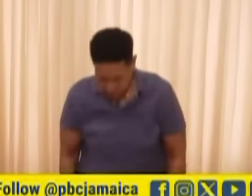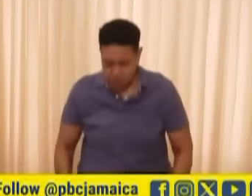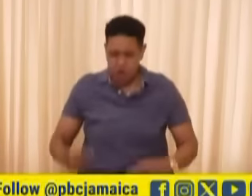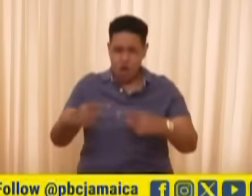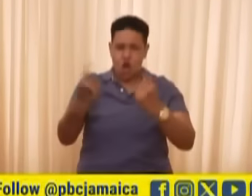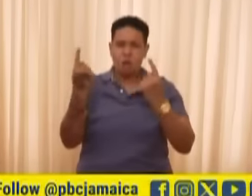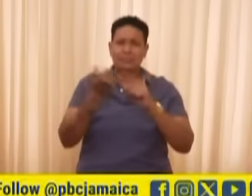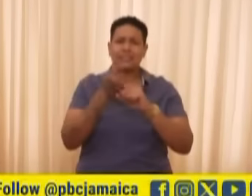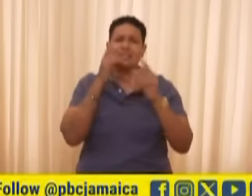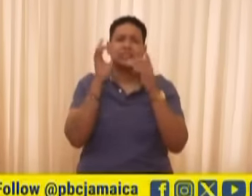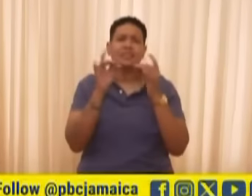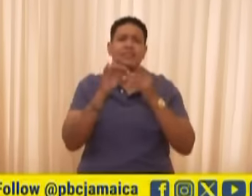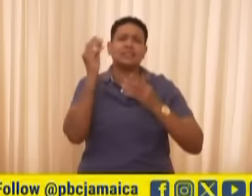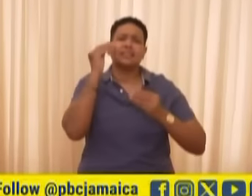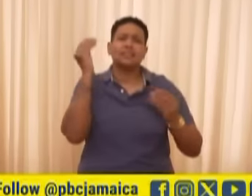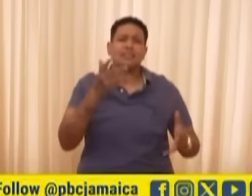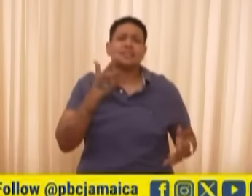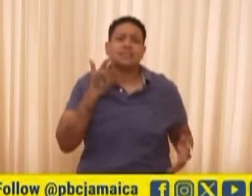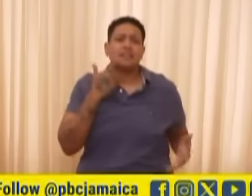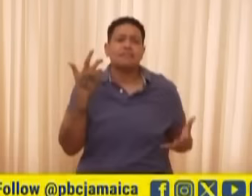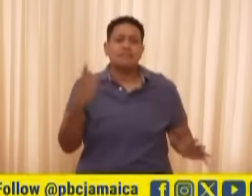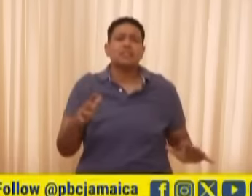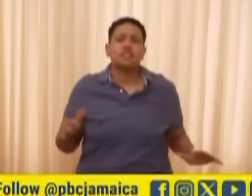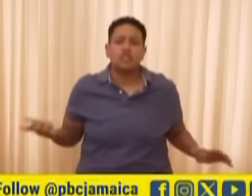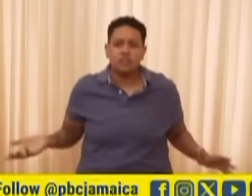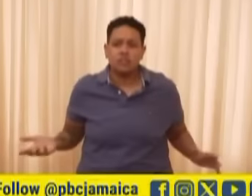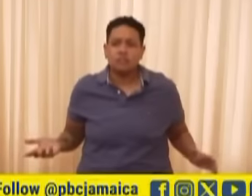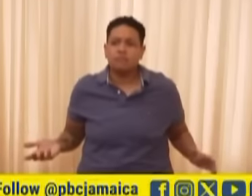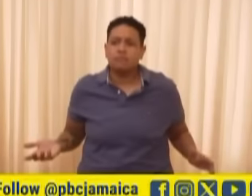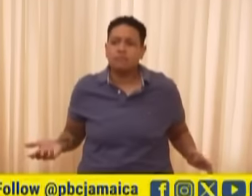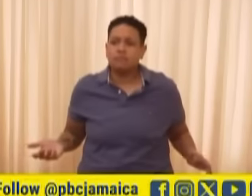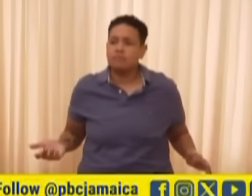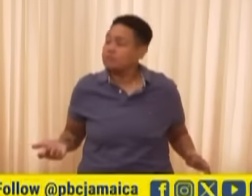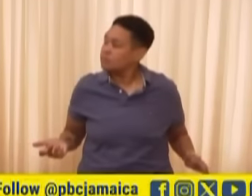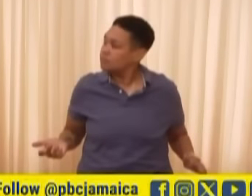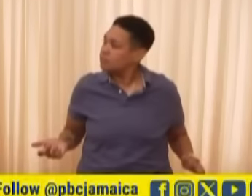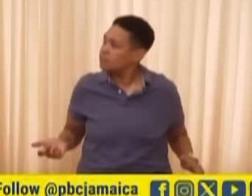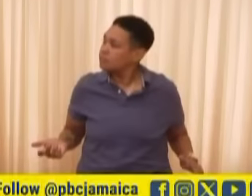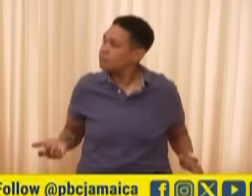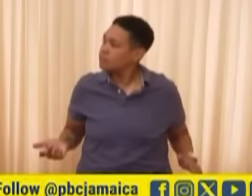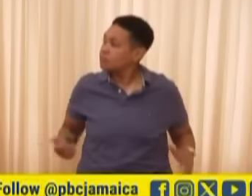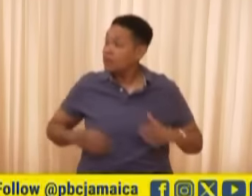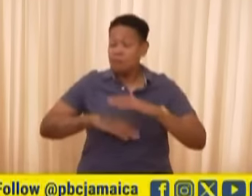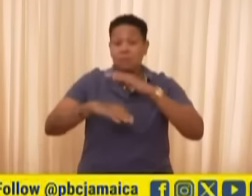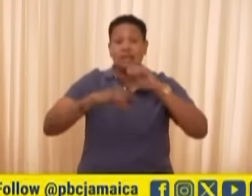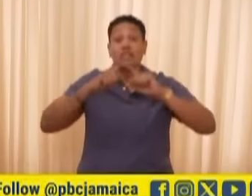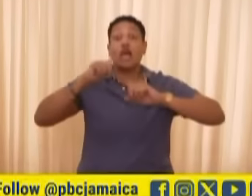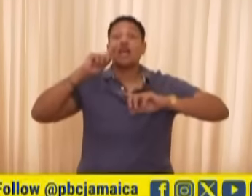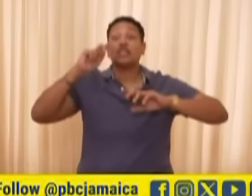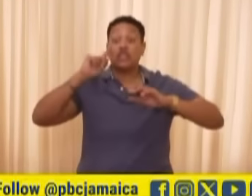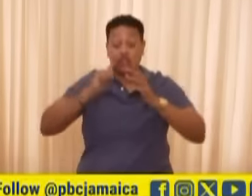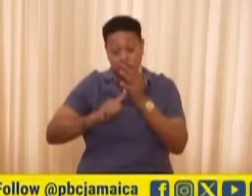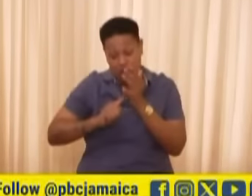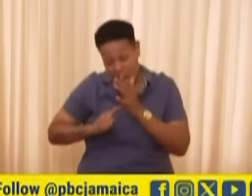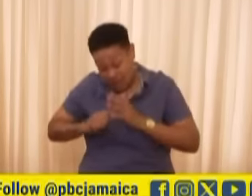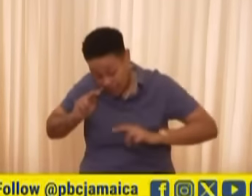opposition have mentioned that based on the survey that they